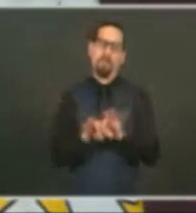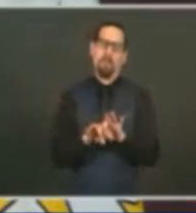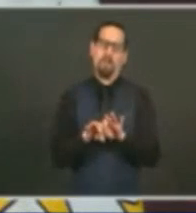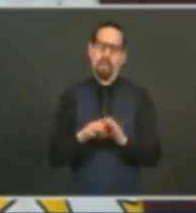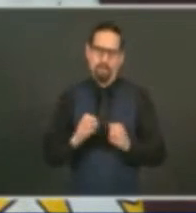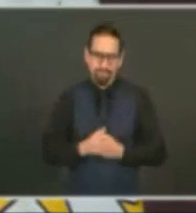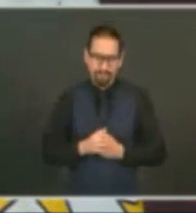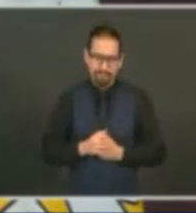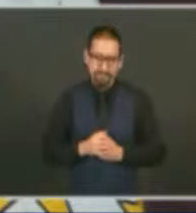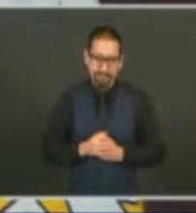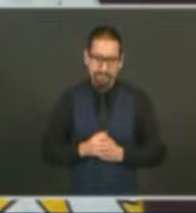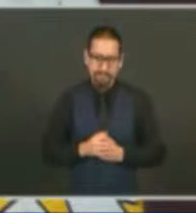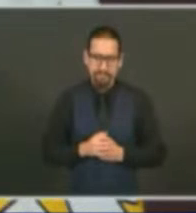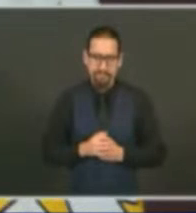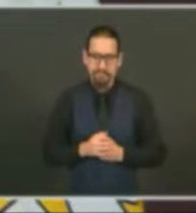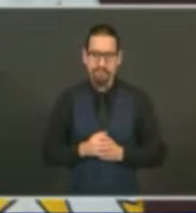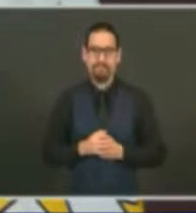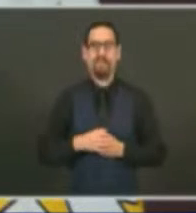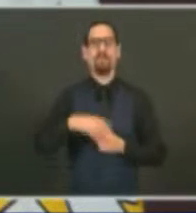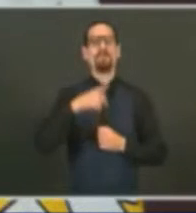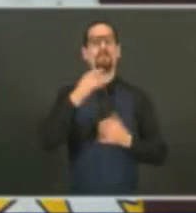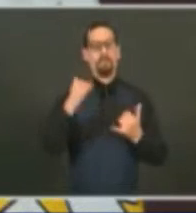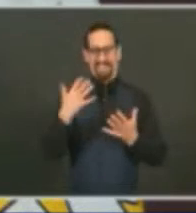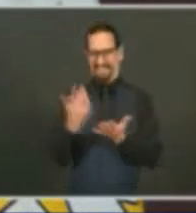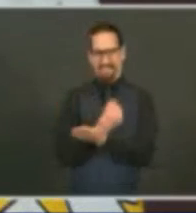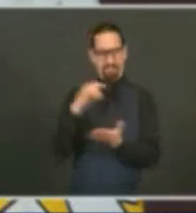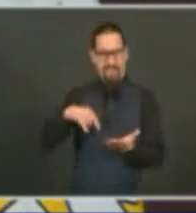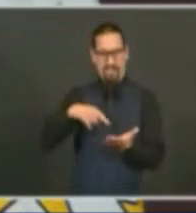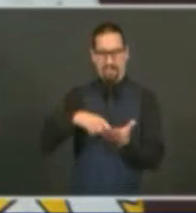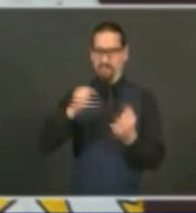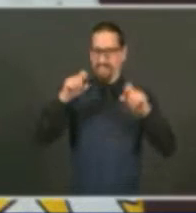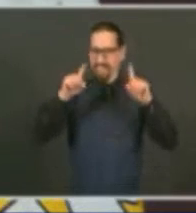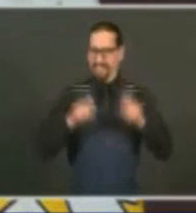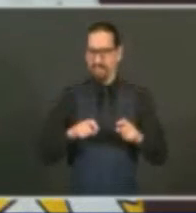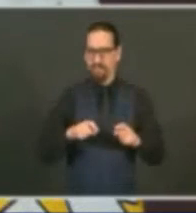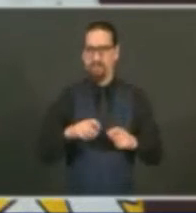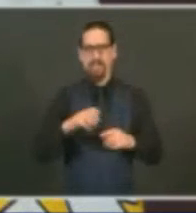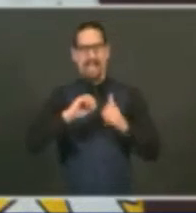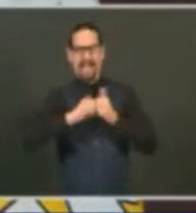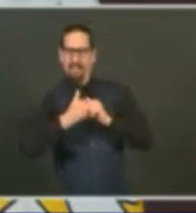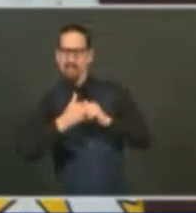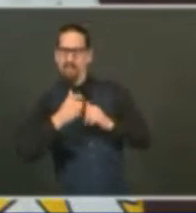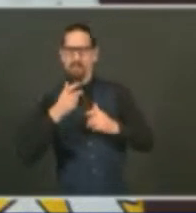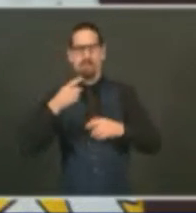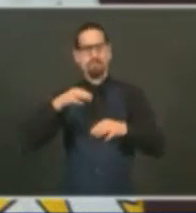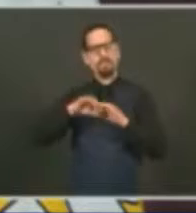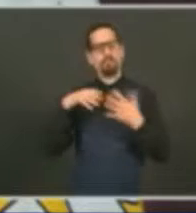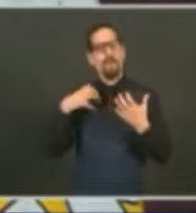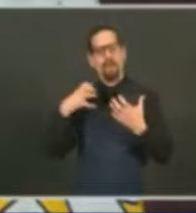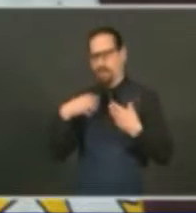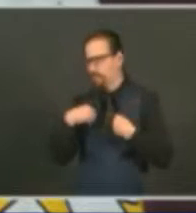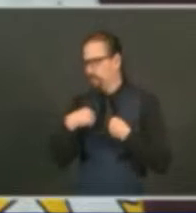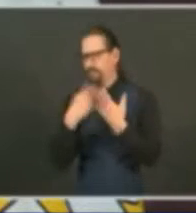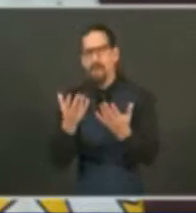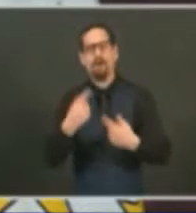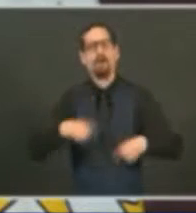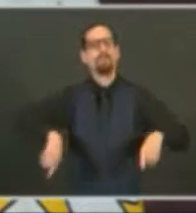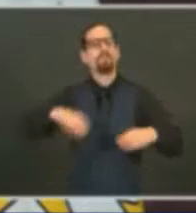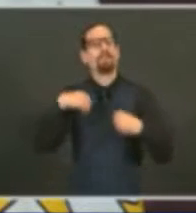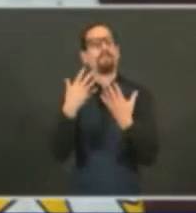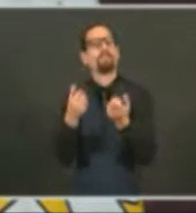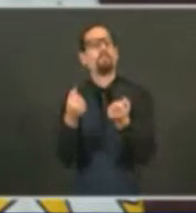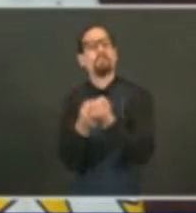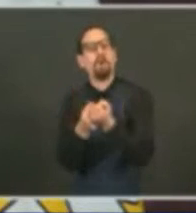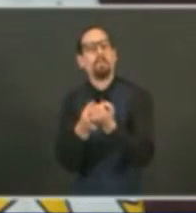be used to help determine how to support you best in isolating and